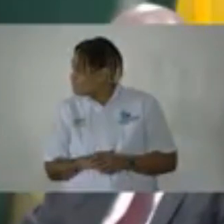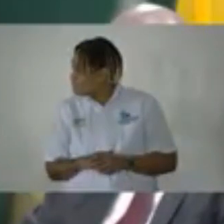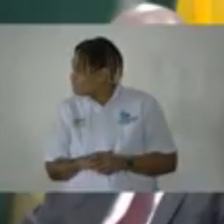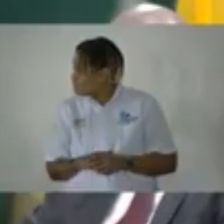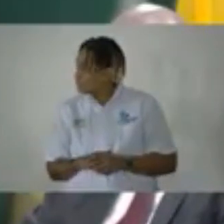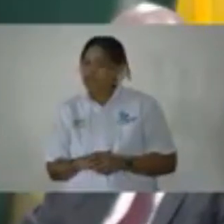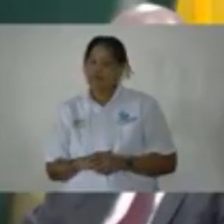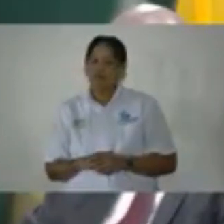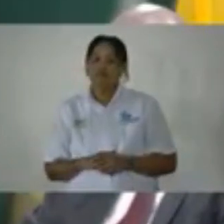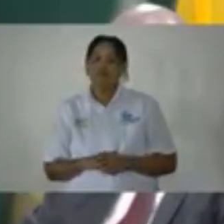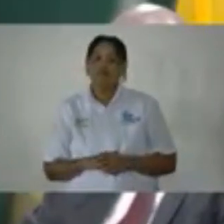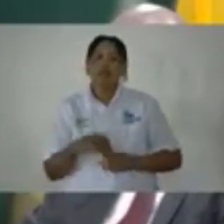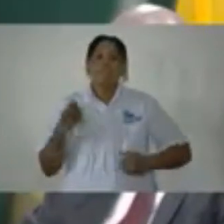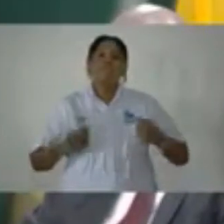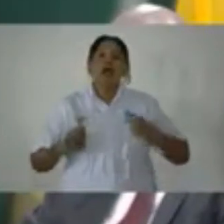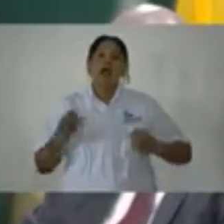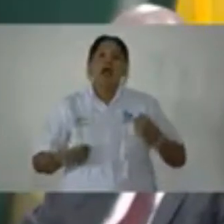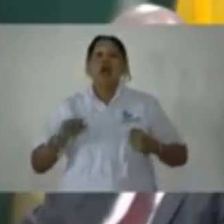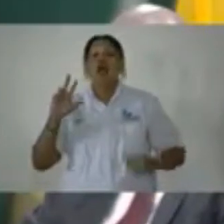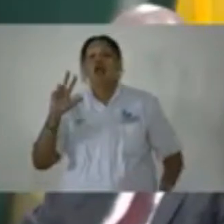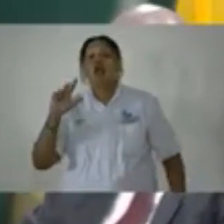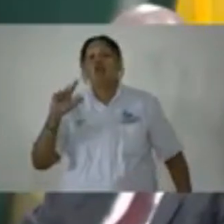as at March 31,